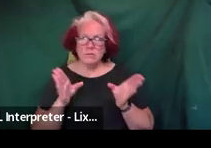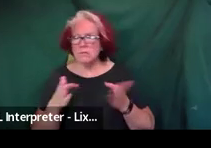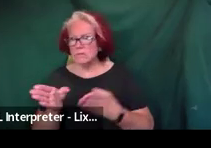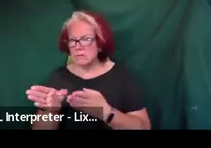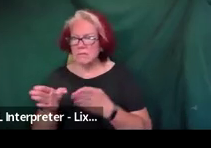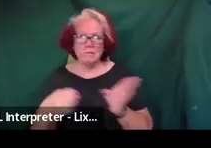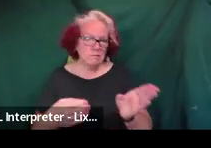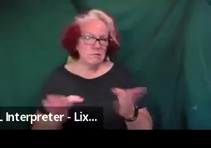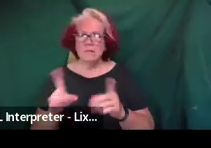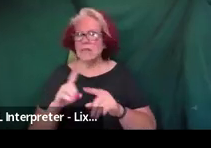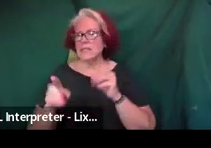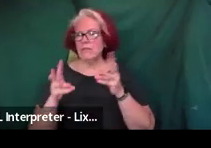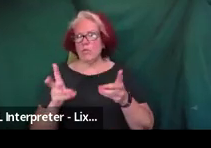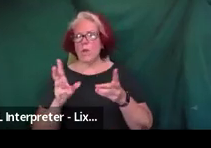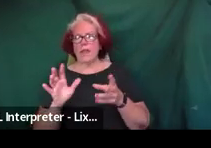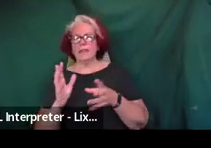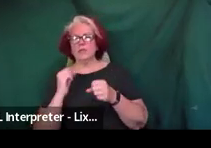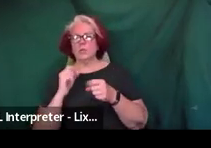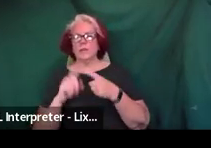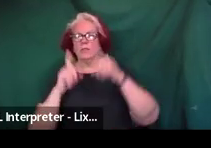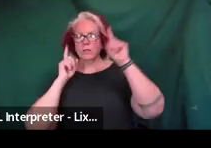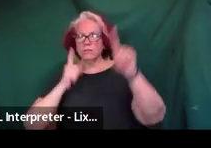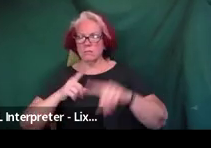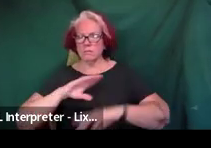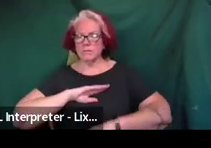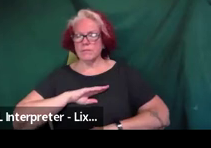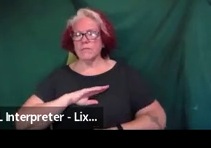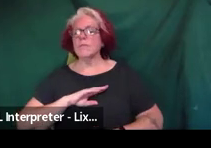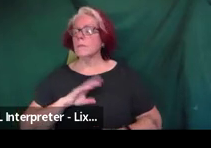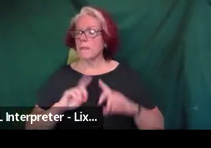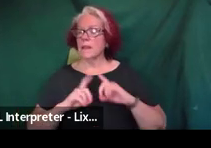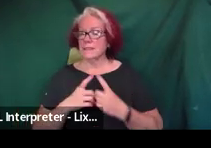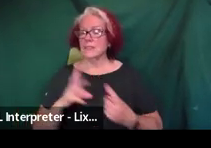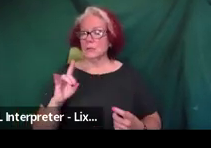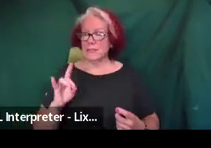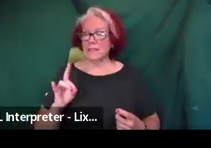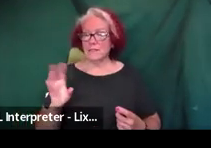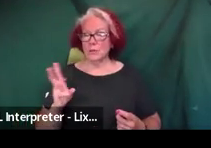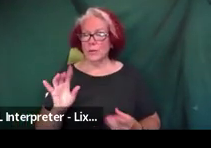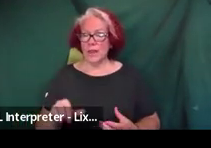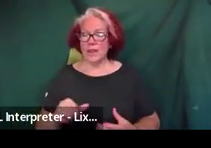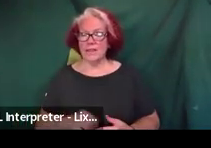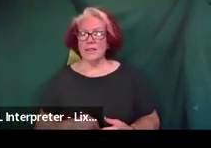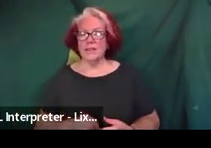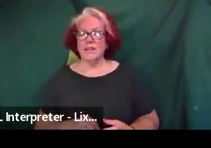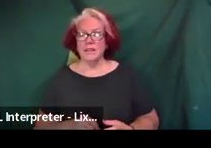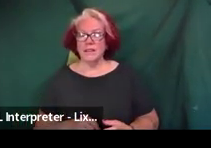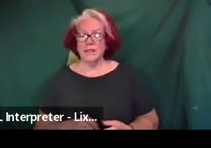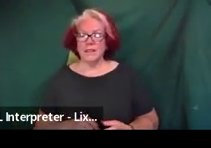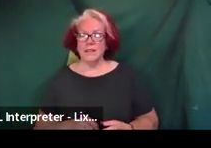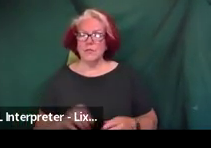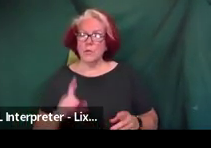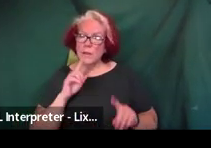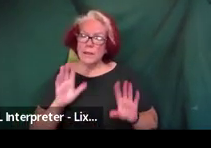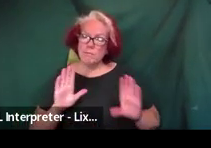and objectives. And the district has been able to do that. It's really, you know, pushing a lot of individuals to